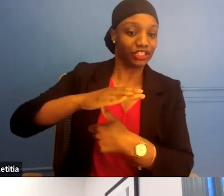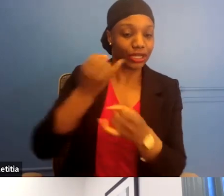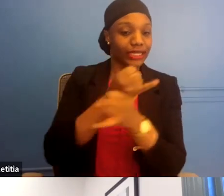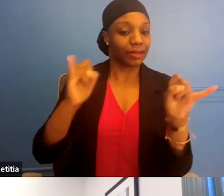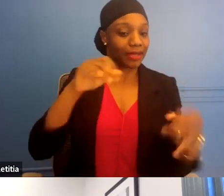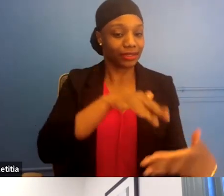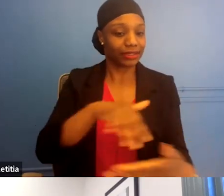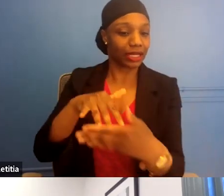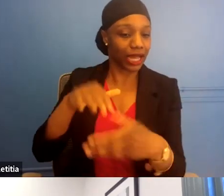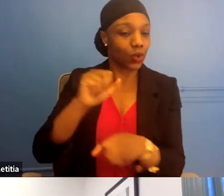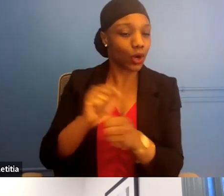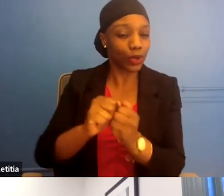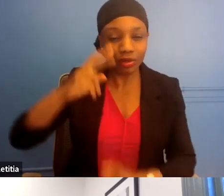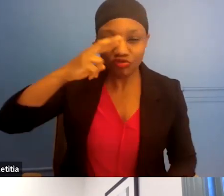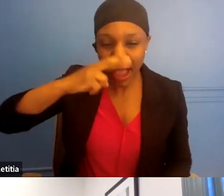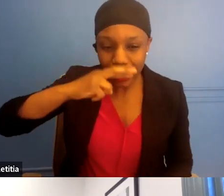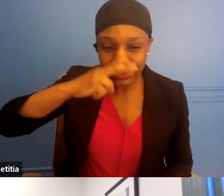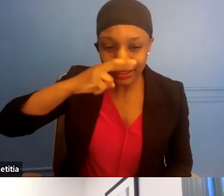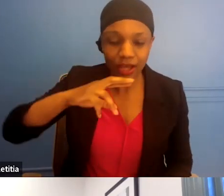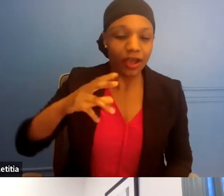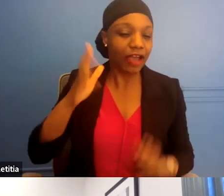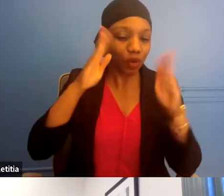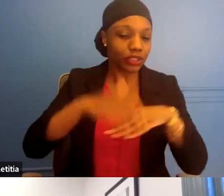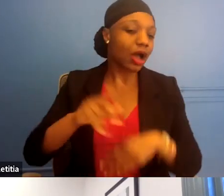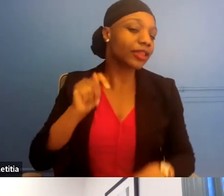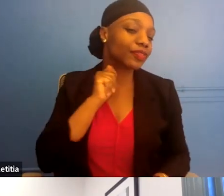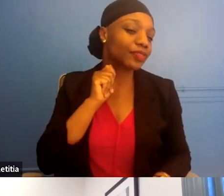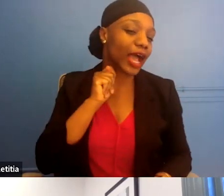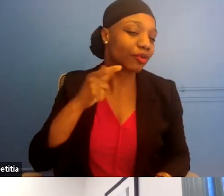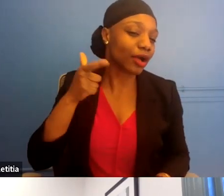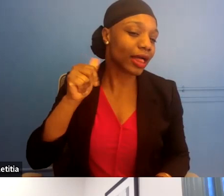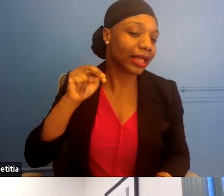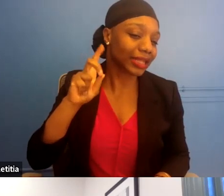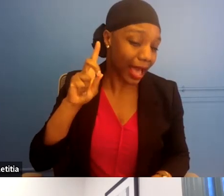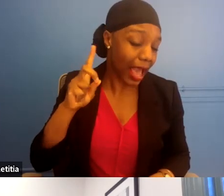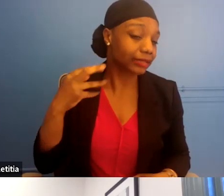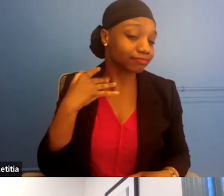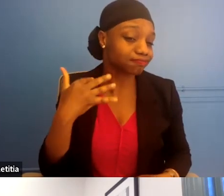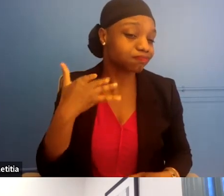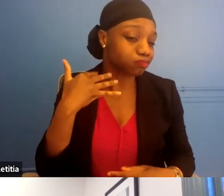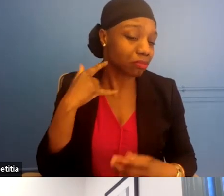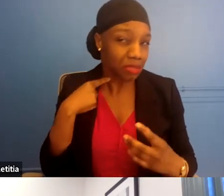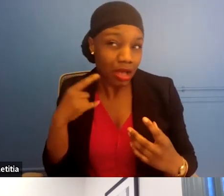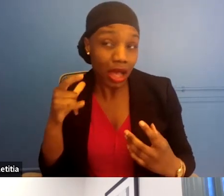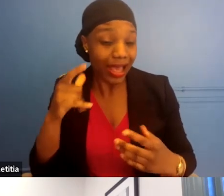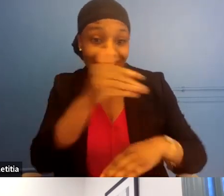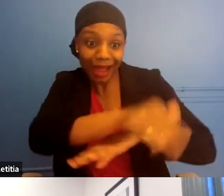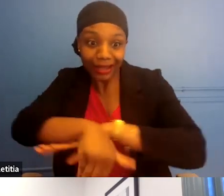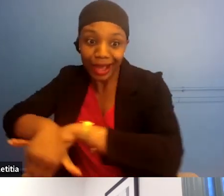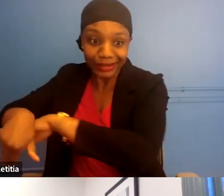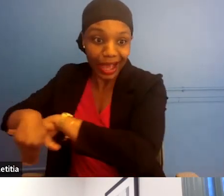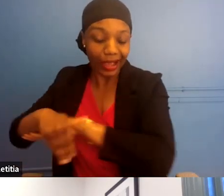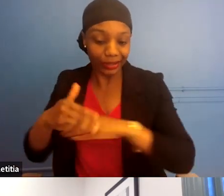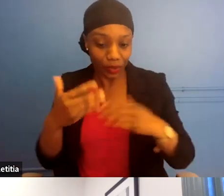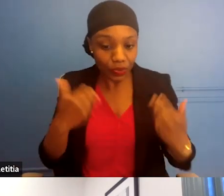with rats and studied the thyroid gland. And after many late nights in the lab, you had to do everything on schedule, right?